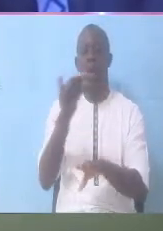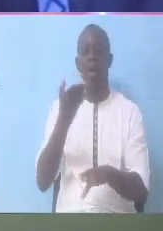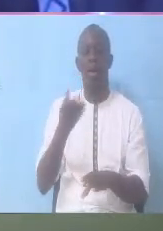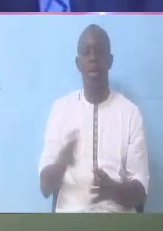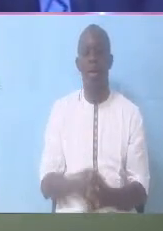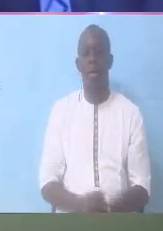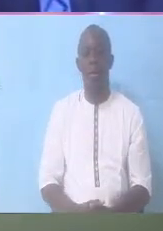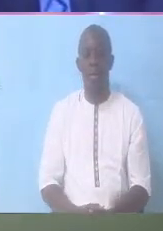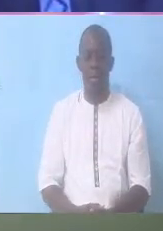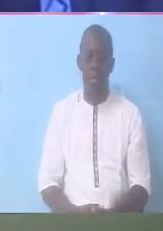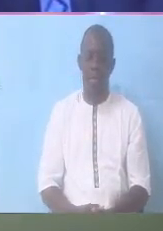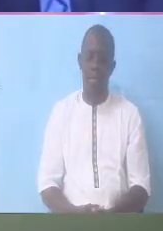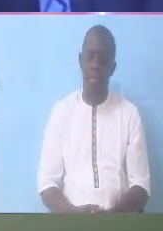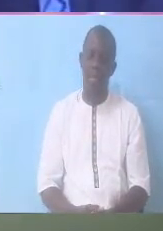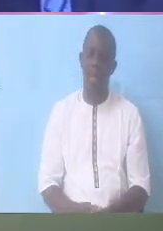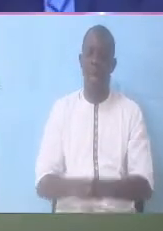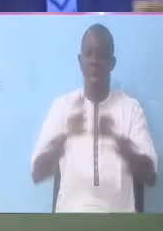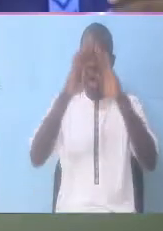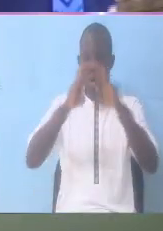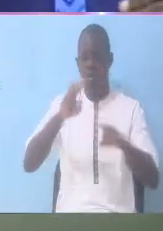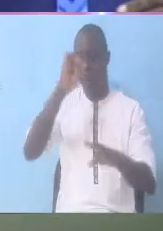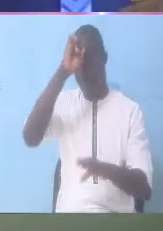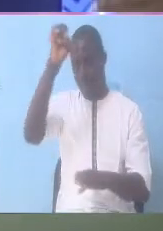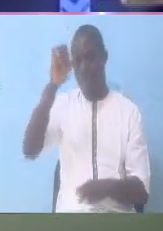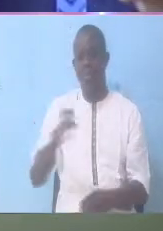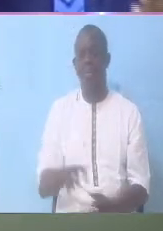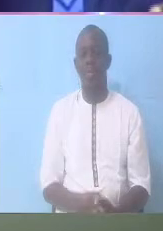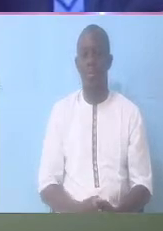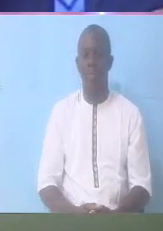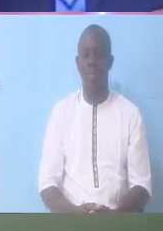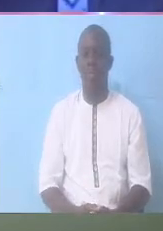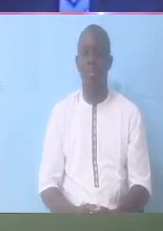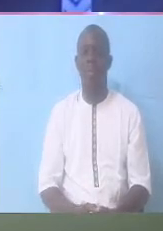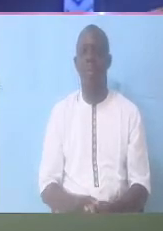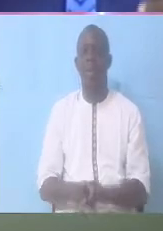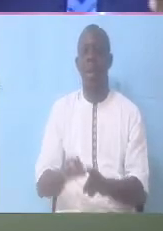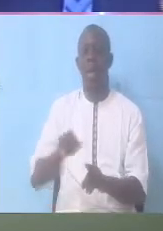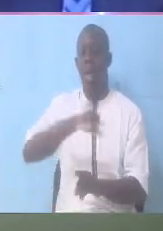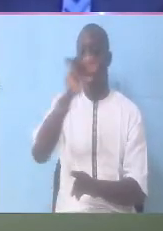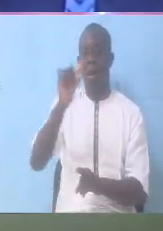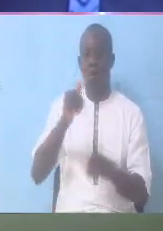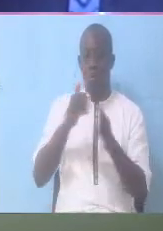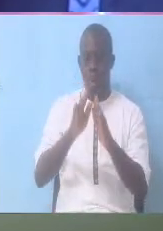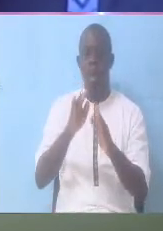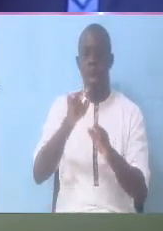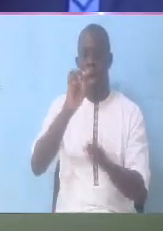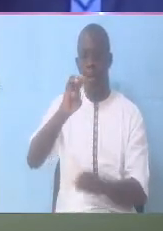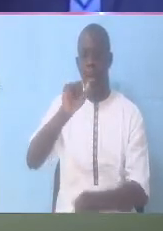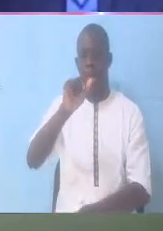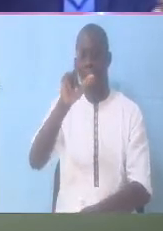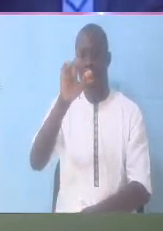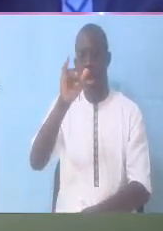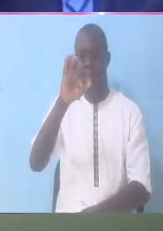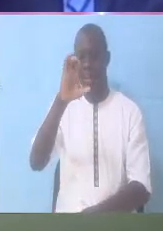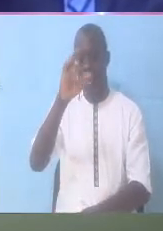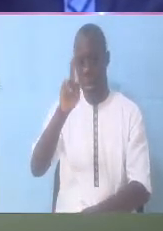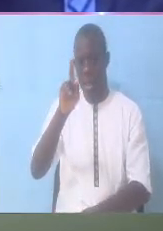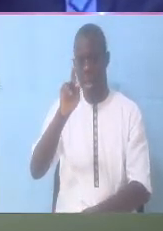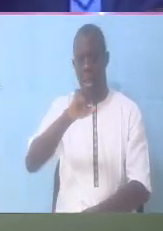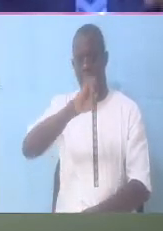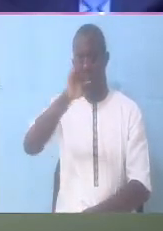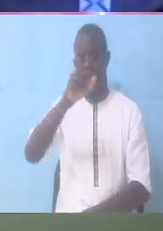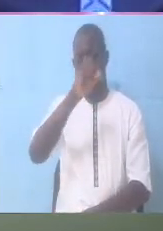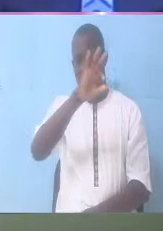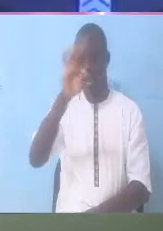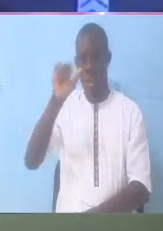answer now? State House. State House. And according to Malik Jata and others, it was Tumbul